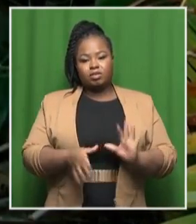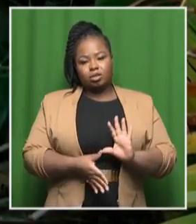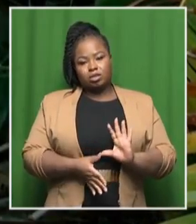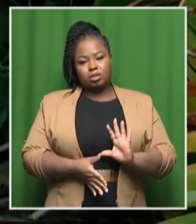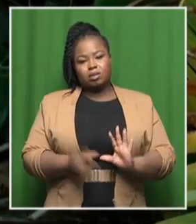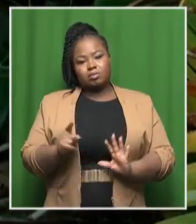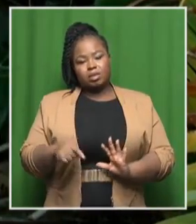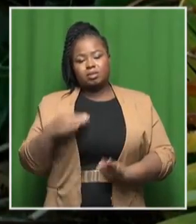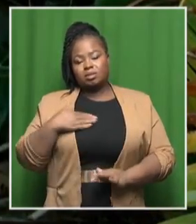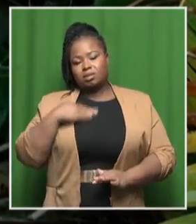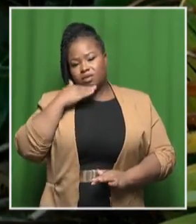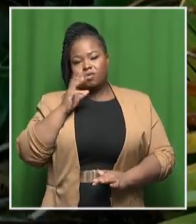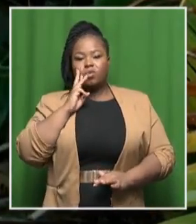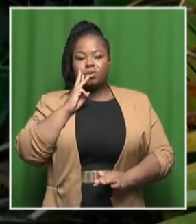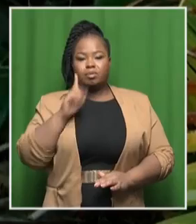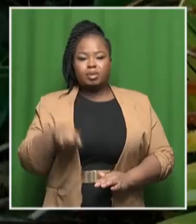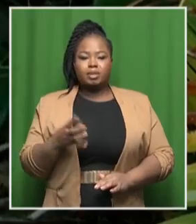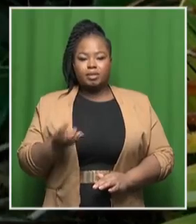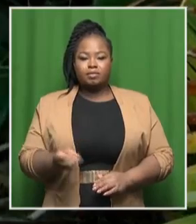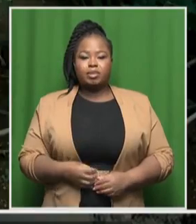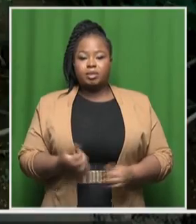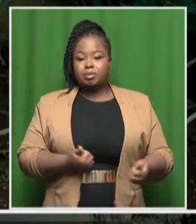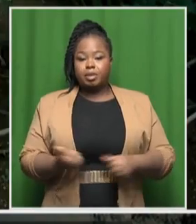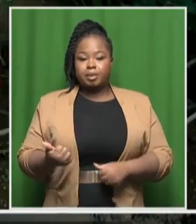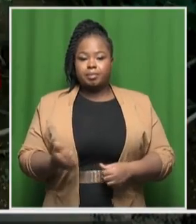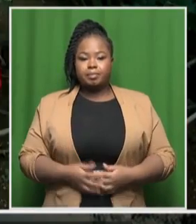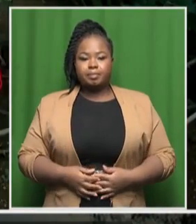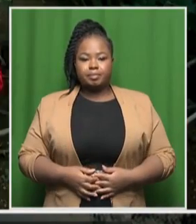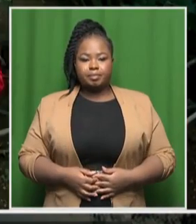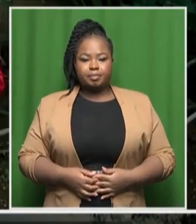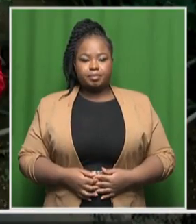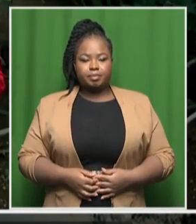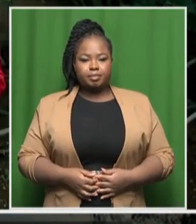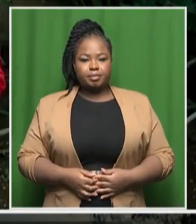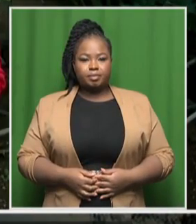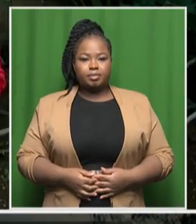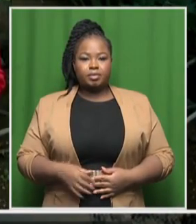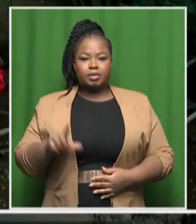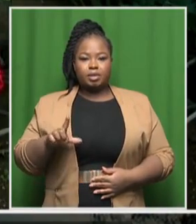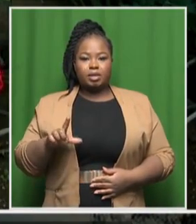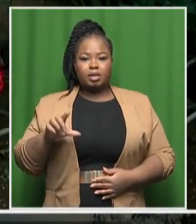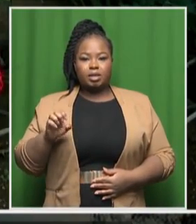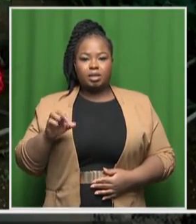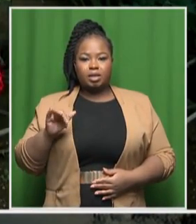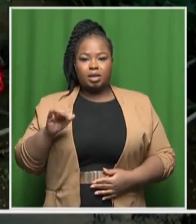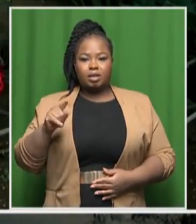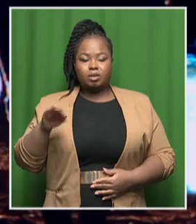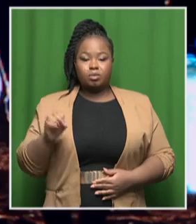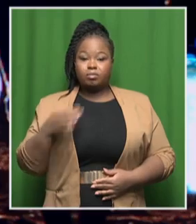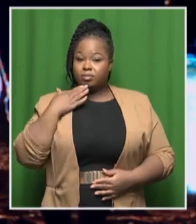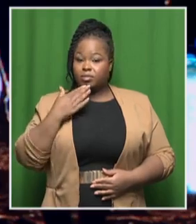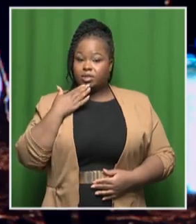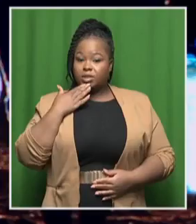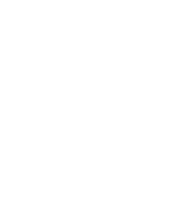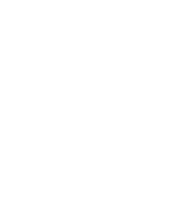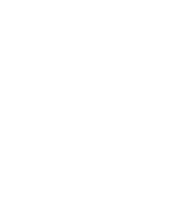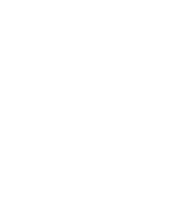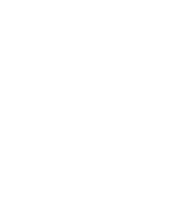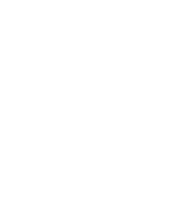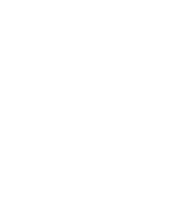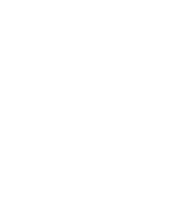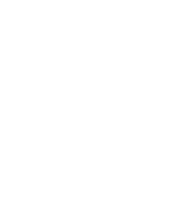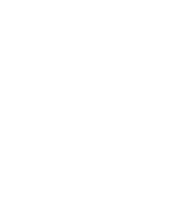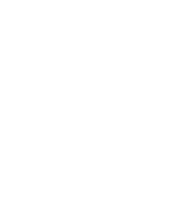side there is enough water here in the metro. But for now, let's go back to you in studio. All right, Lerato, thanks very much for that, keeping us updated.